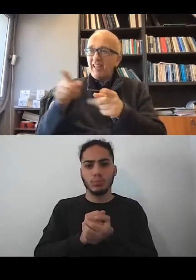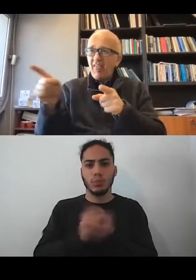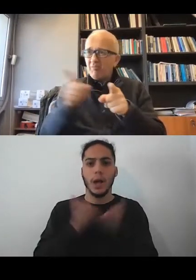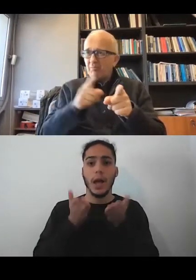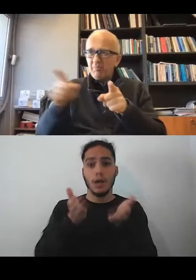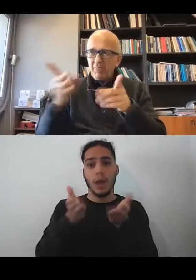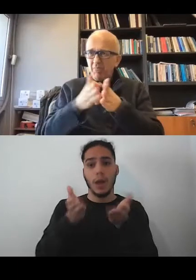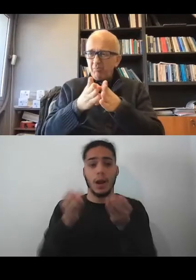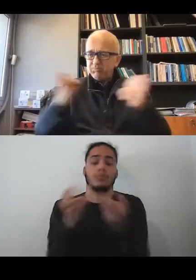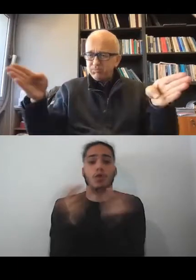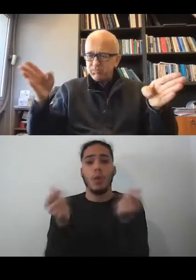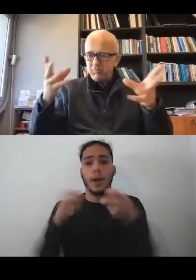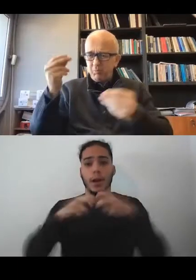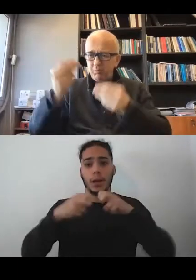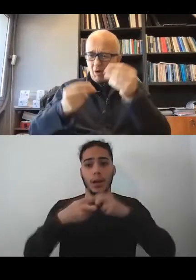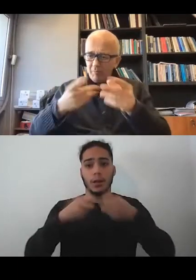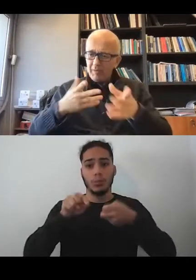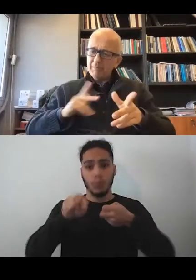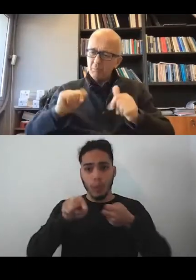gap.